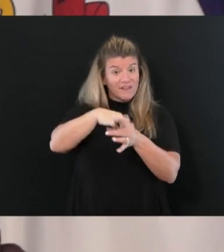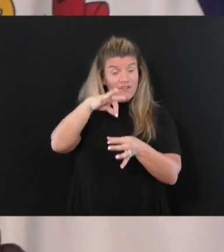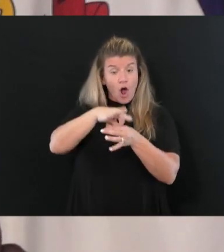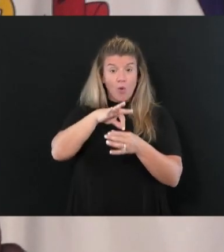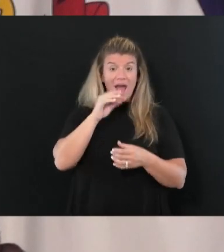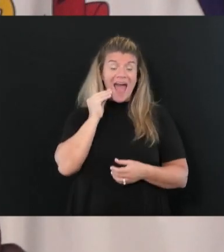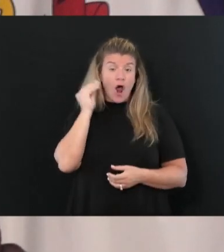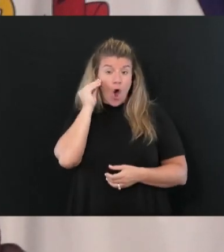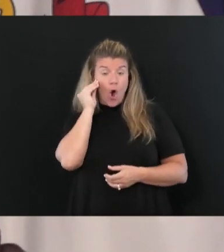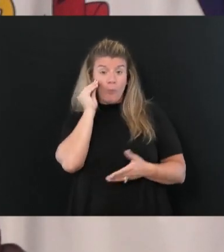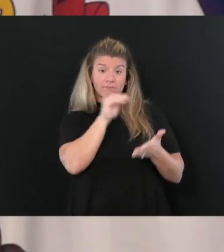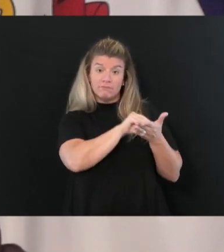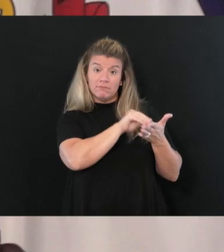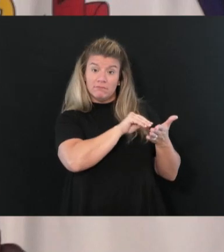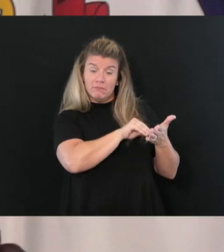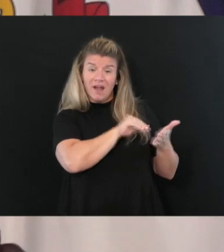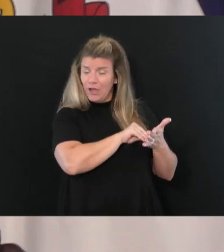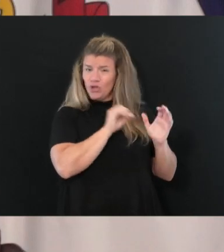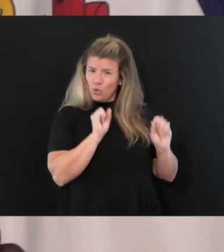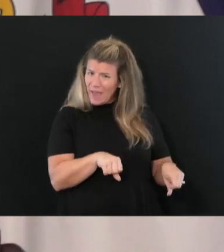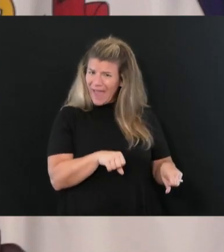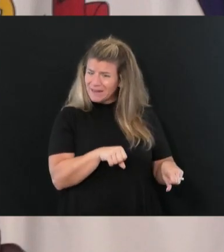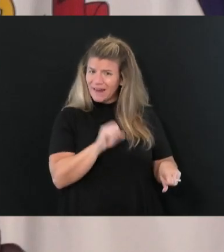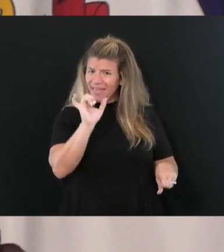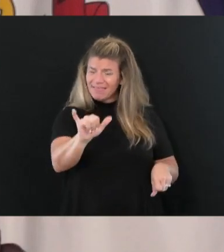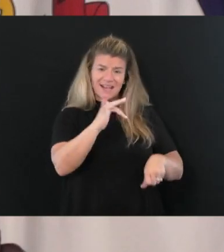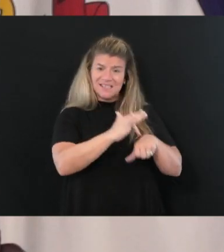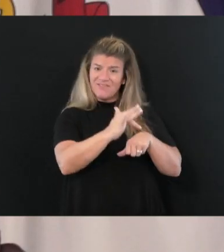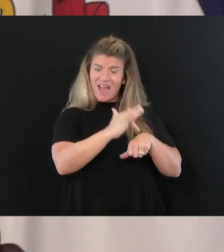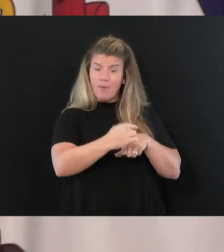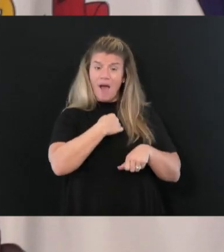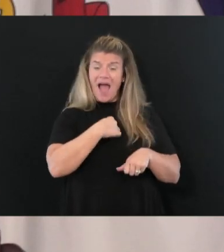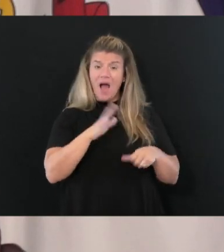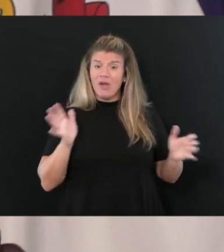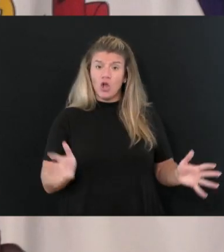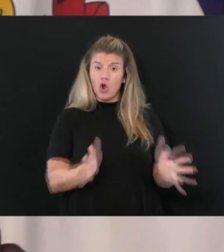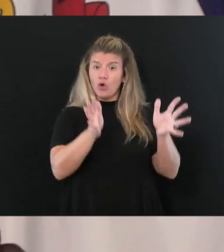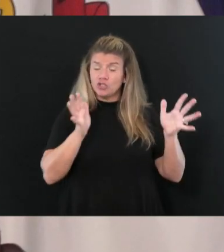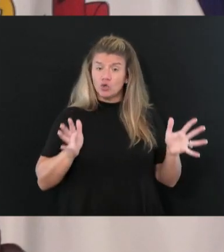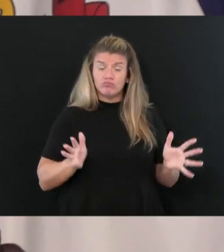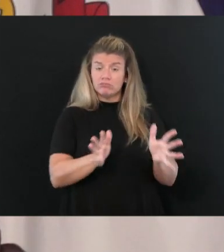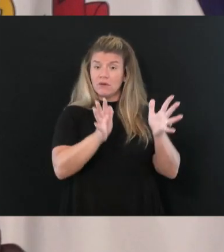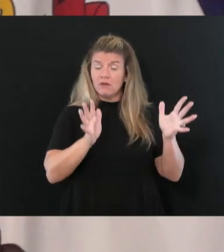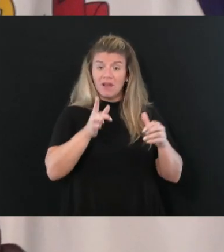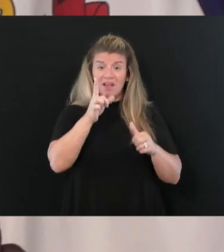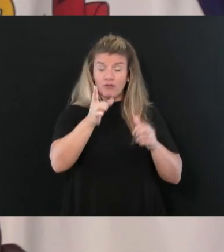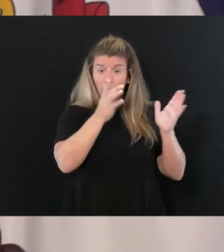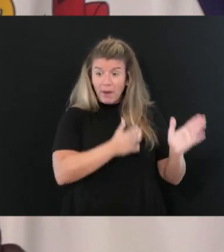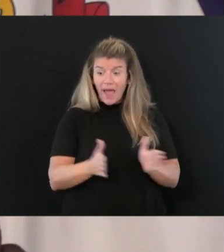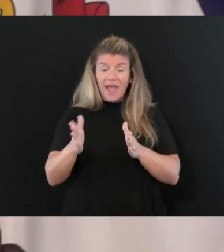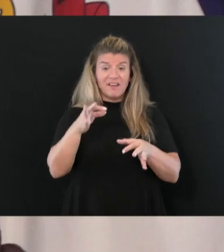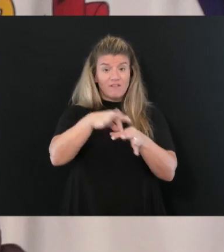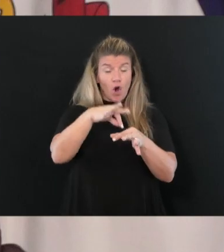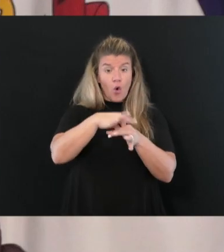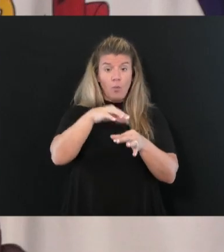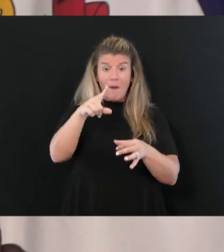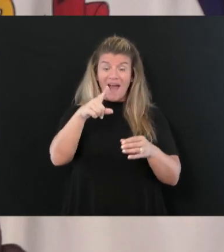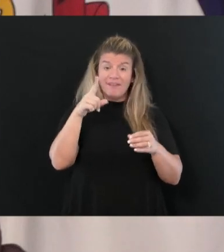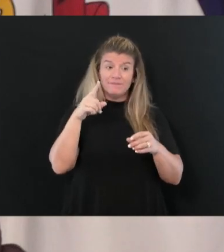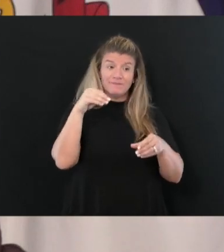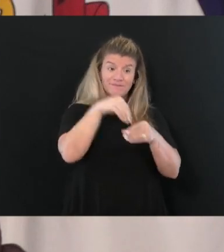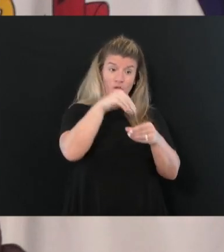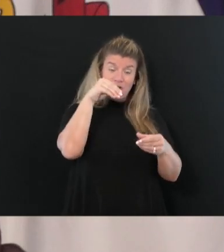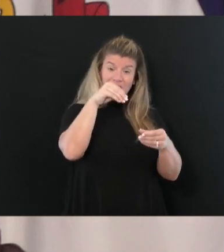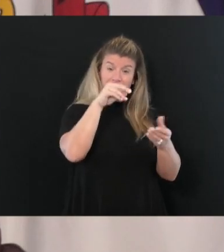all that's available to you, and I'd encourage you to that if you're planning to vote by absentee ballot because